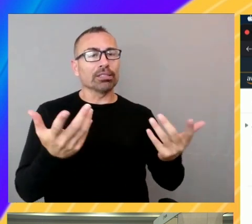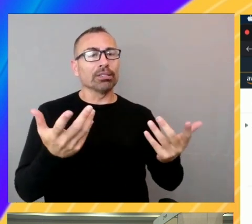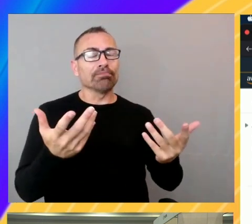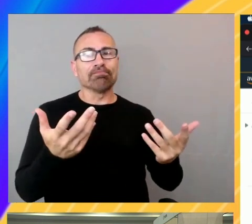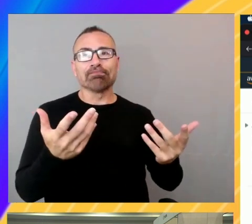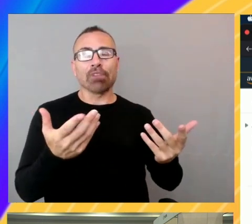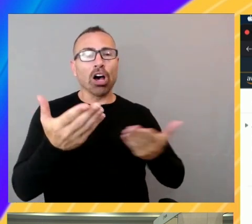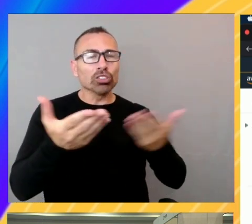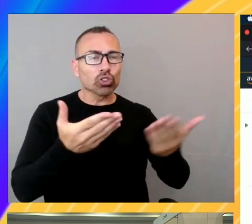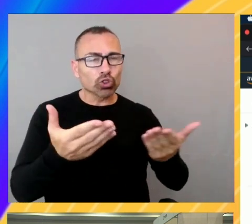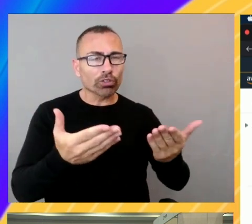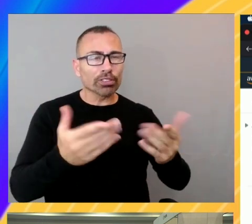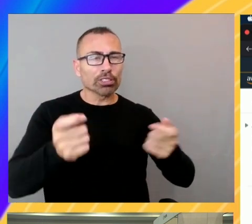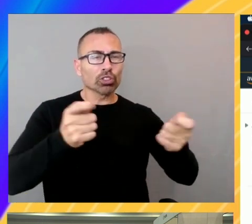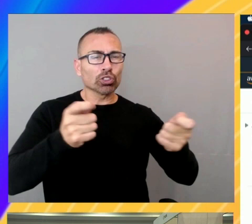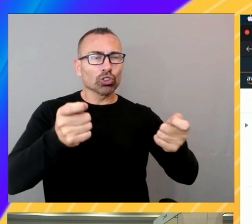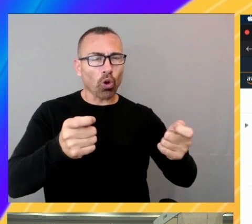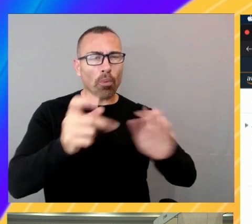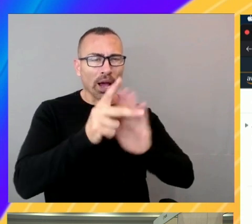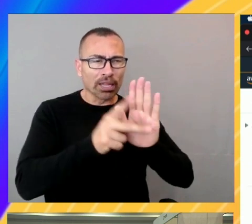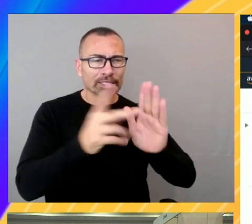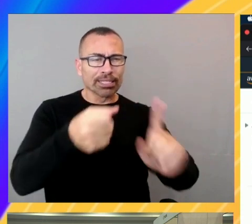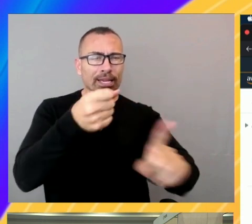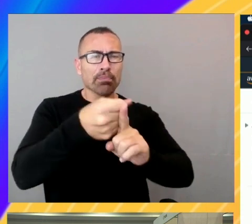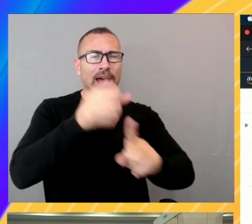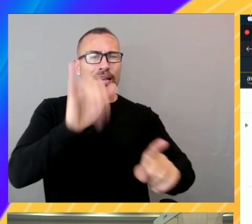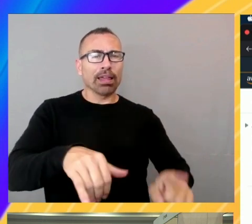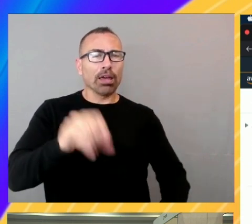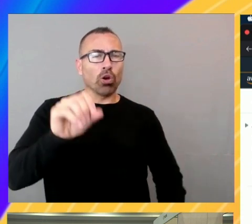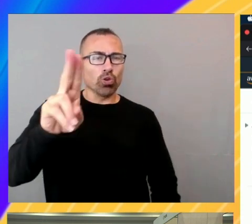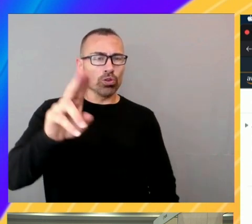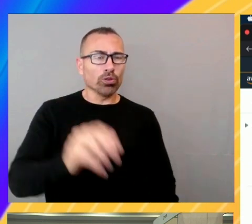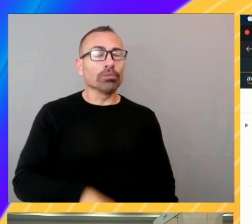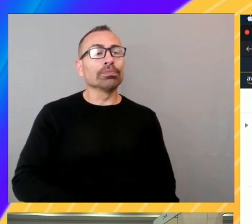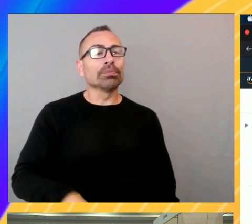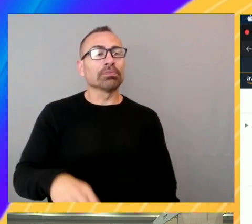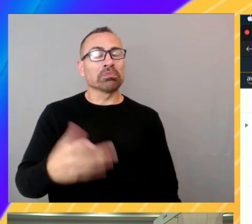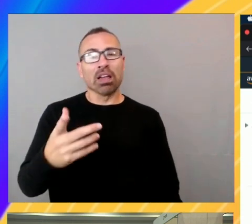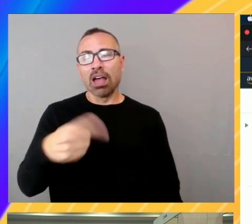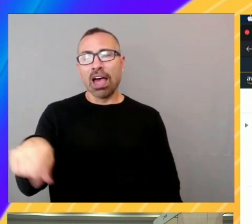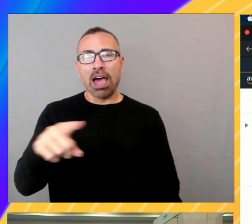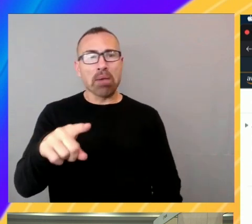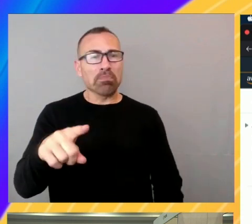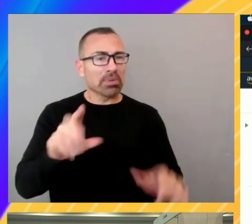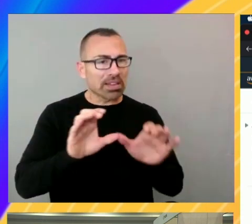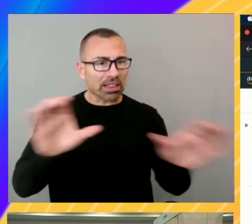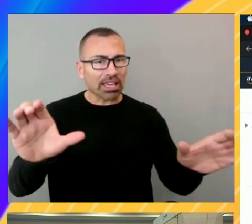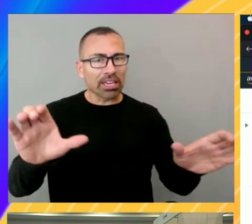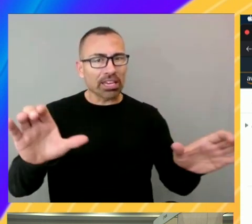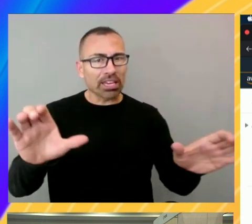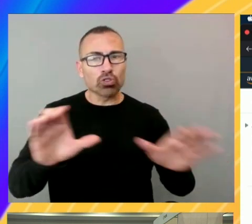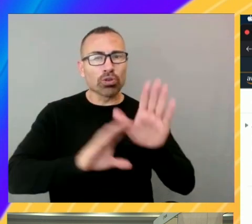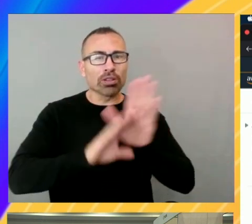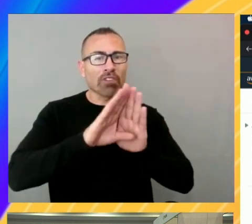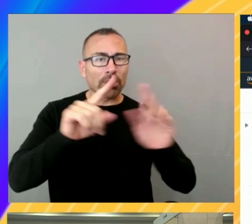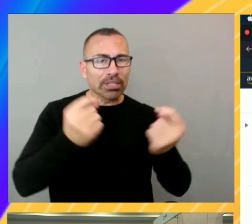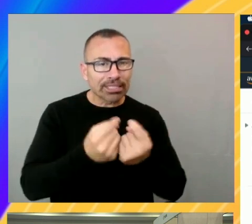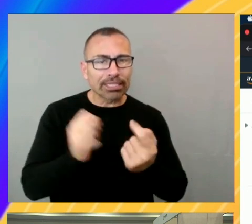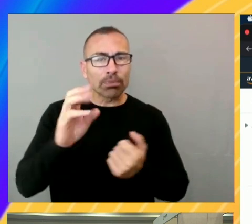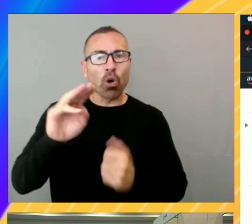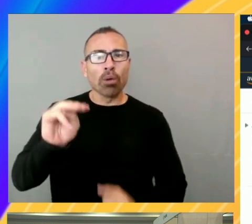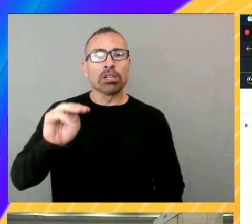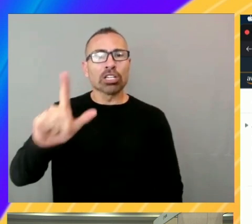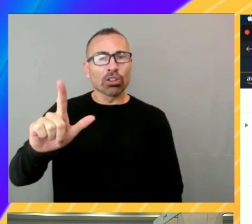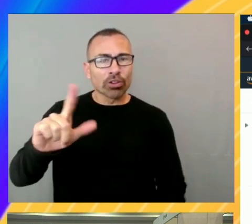OU and delegate that to the development team or machine learning team, whoever it may be. Yeah,